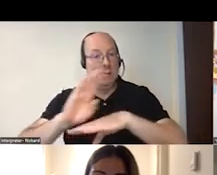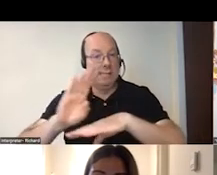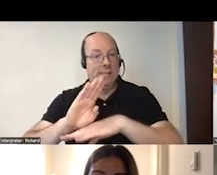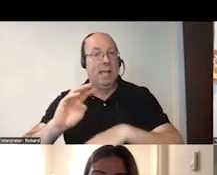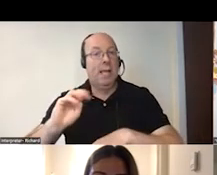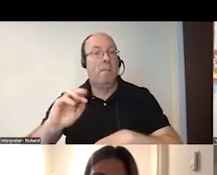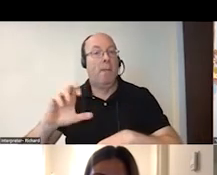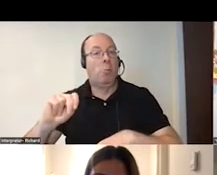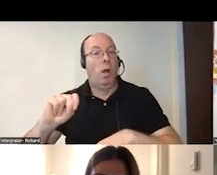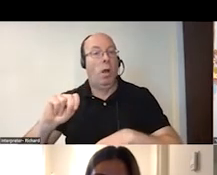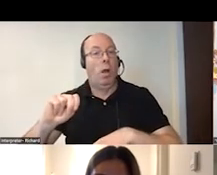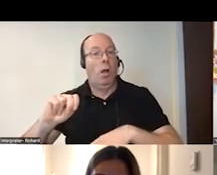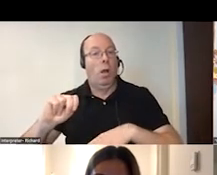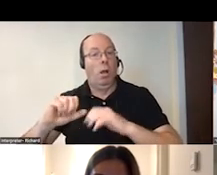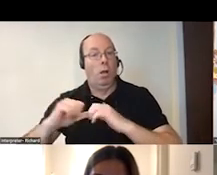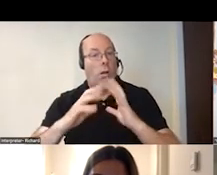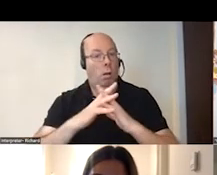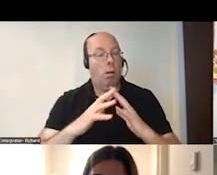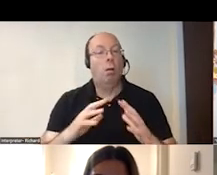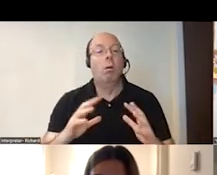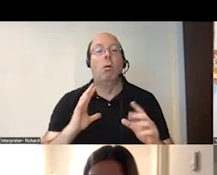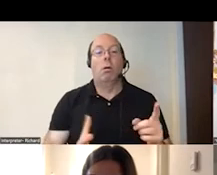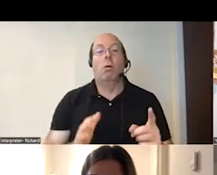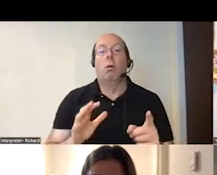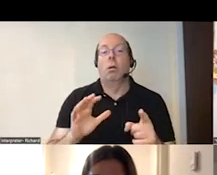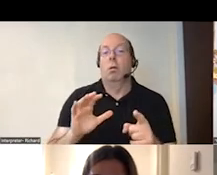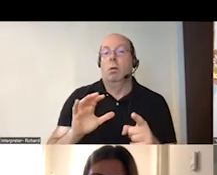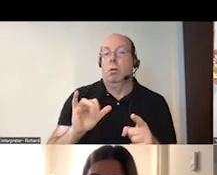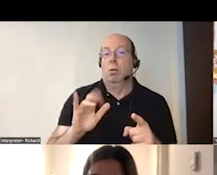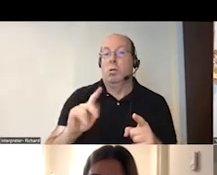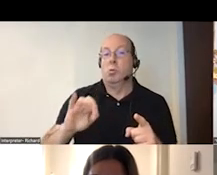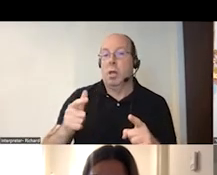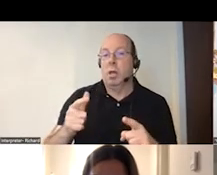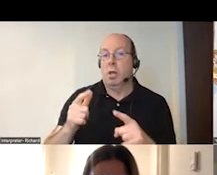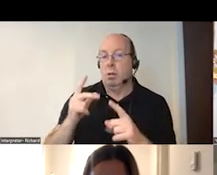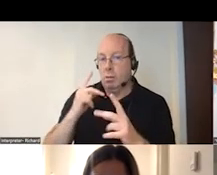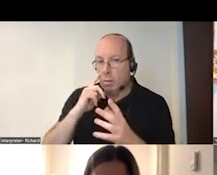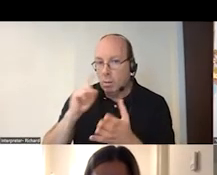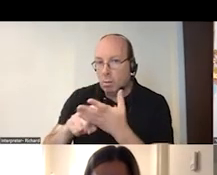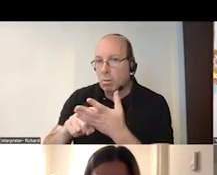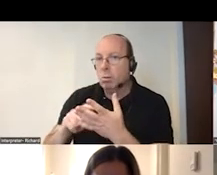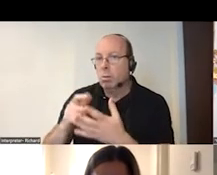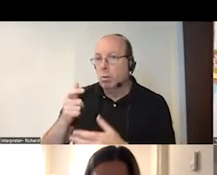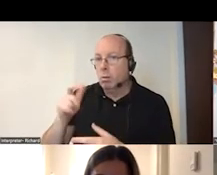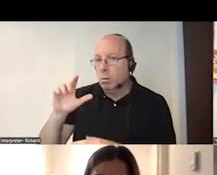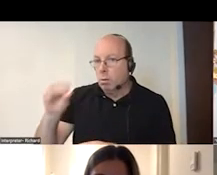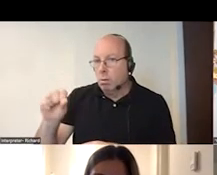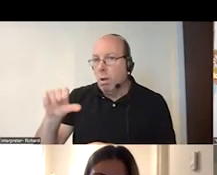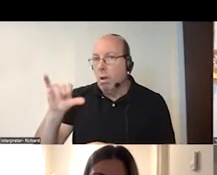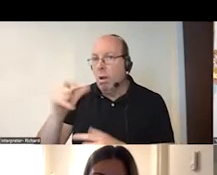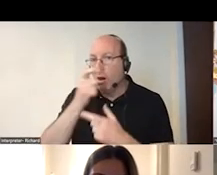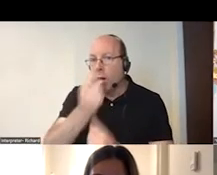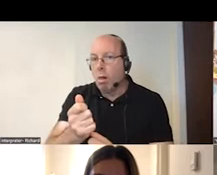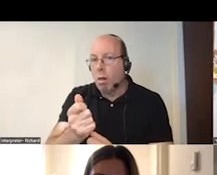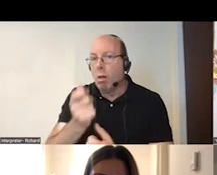how that went, Yuting saw what I was up to and wanted to join along. And it was fun. It's